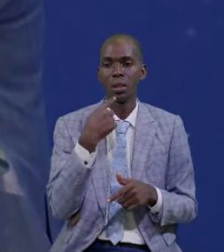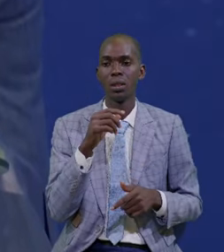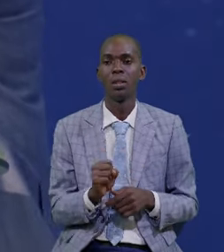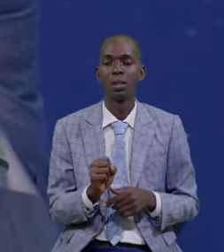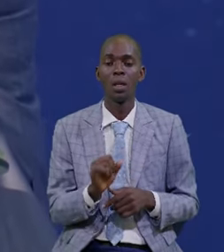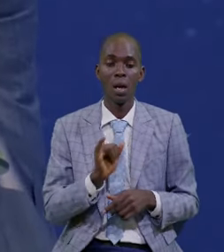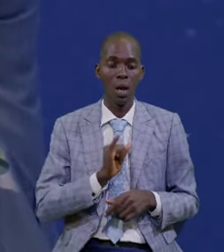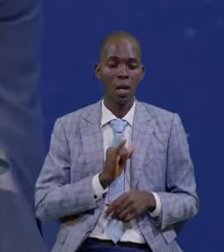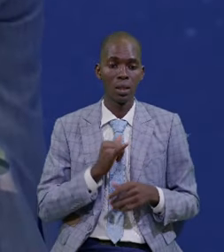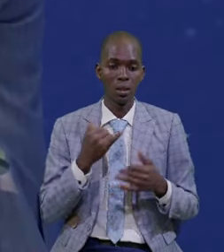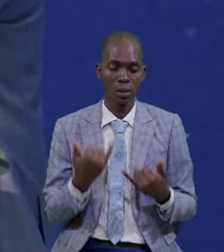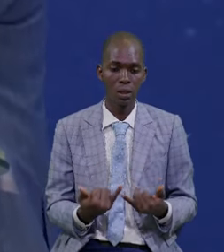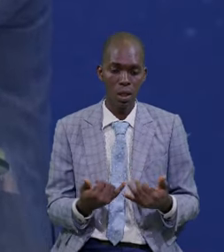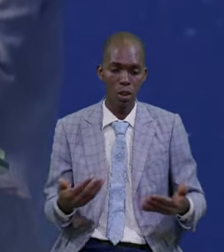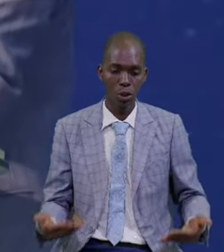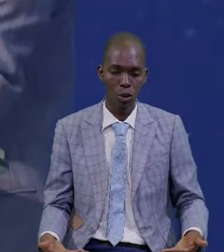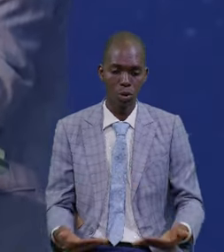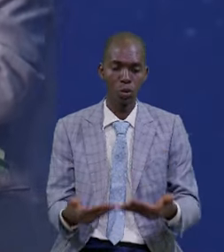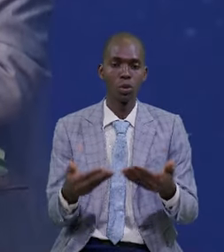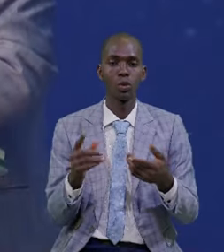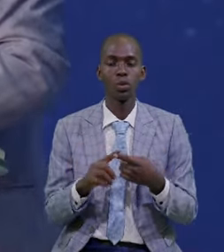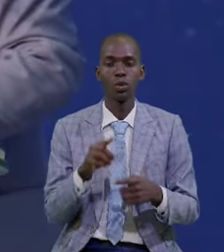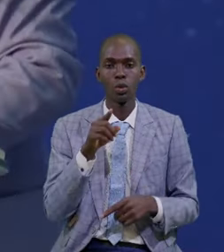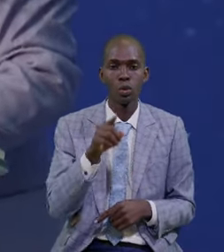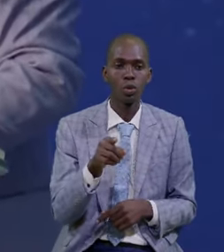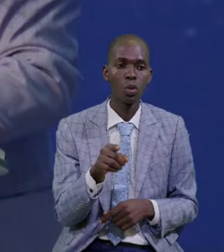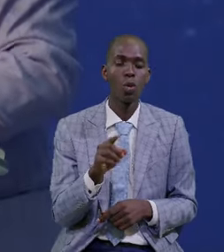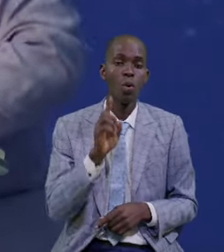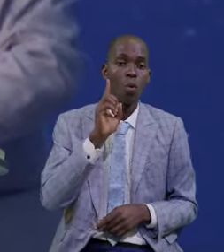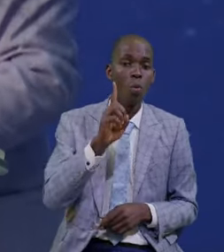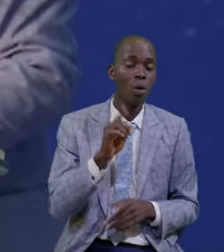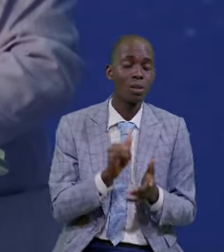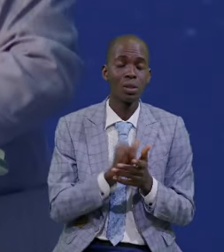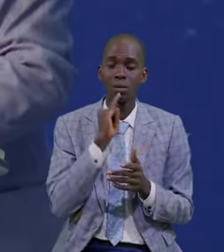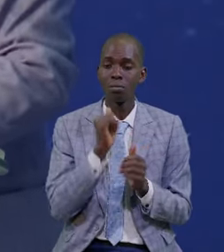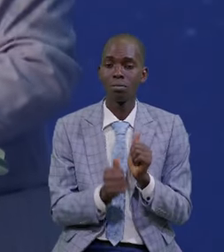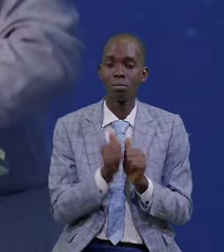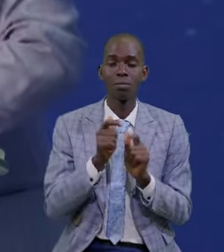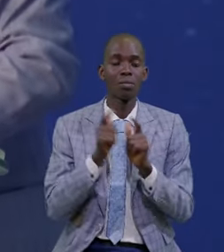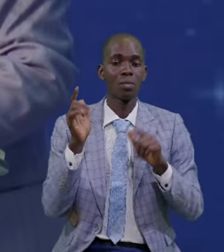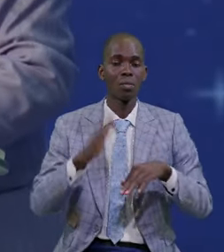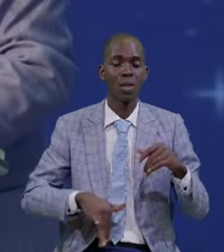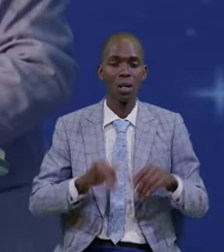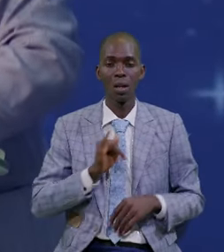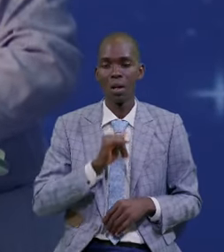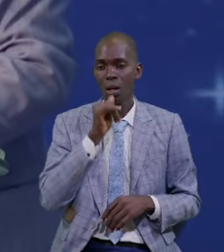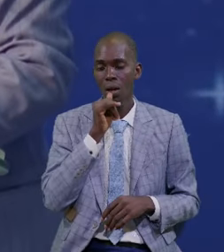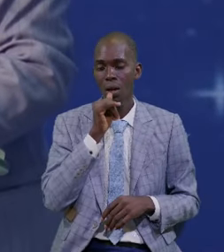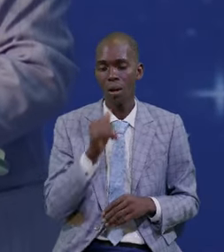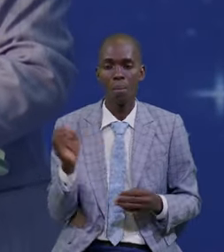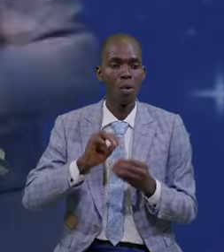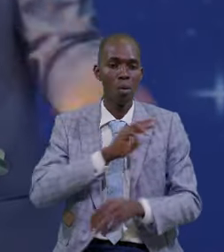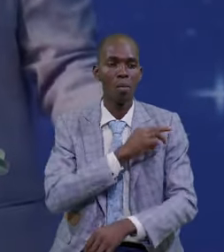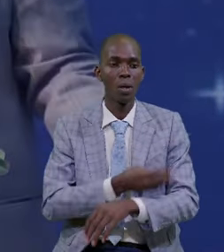now introduce to you one greater than I am, mightier than I